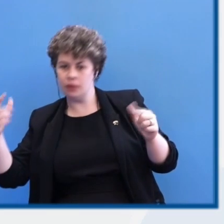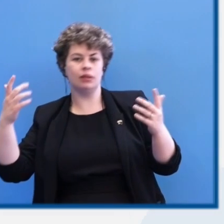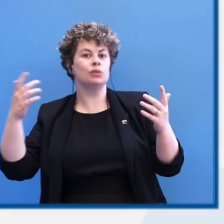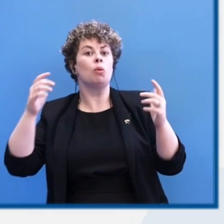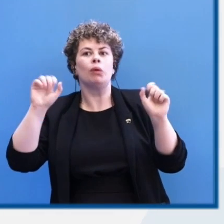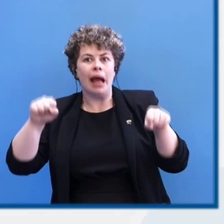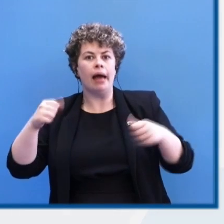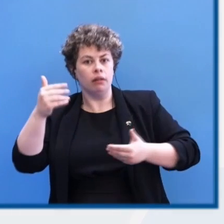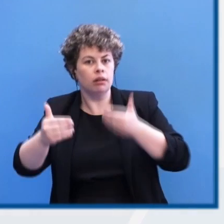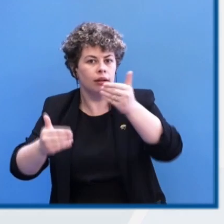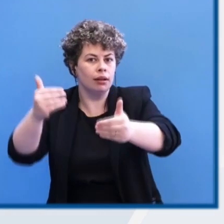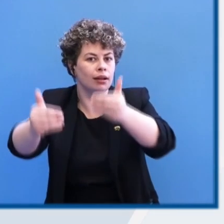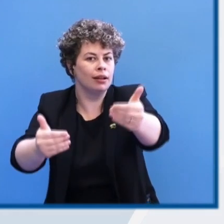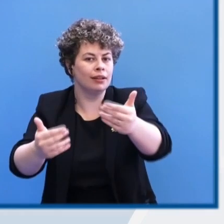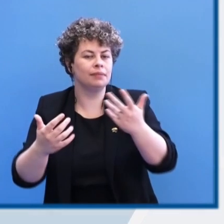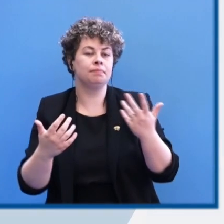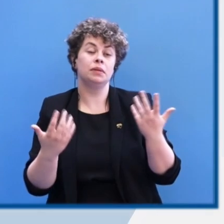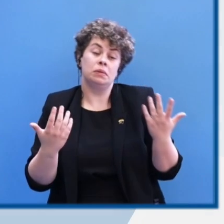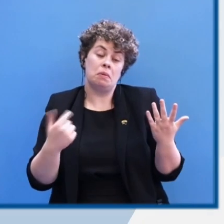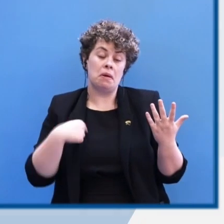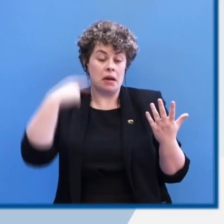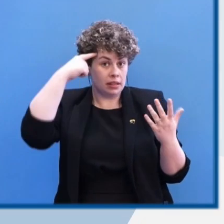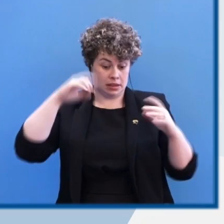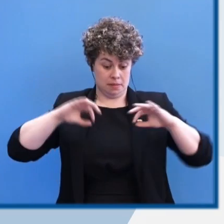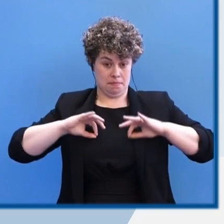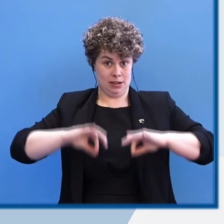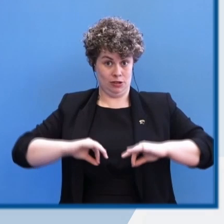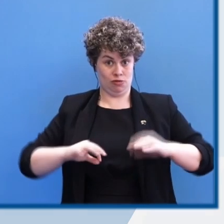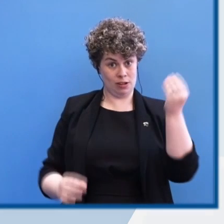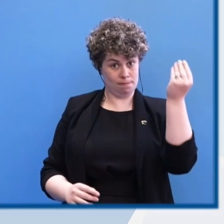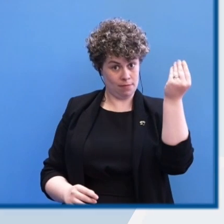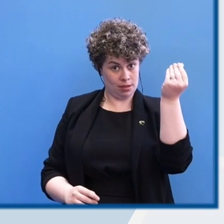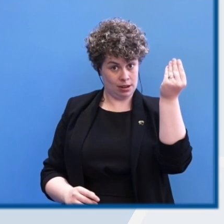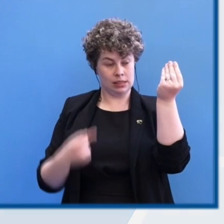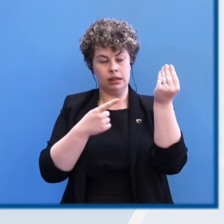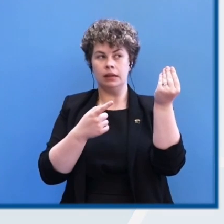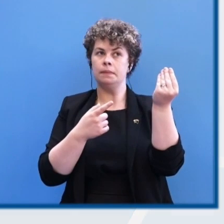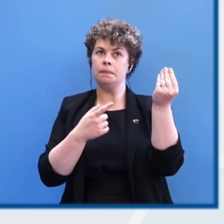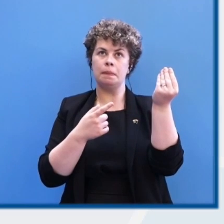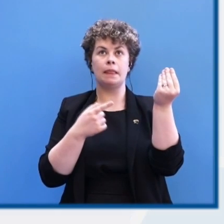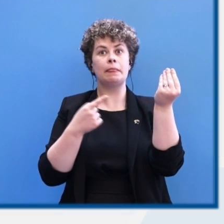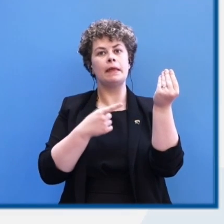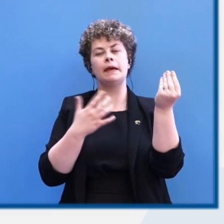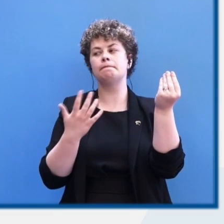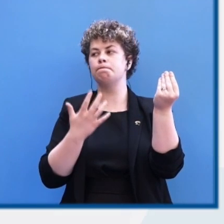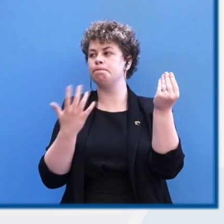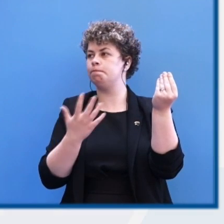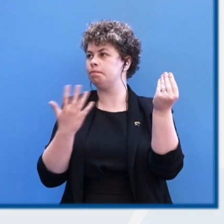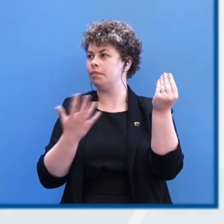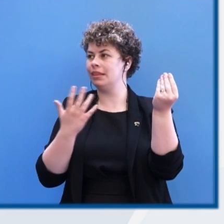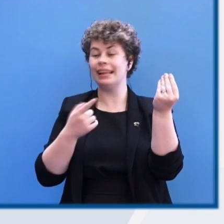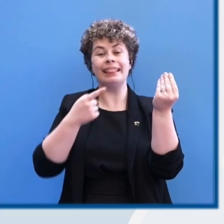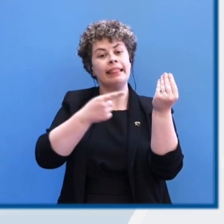finance ministry is really decisive in making the resources available, but